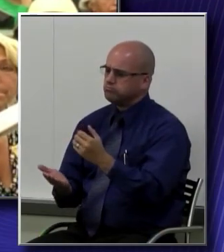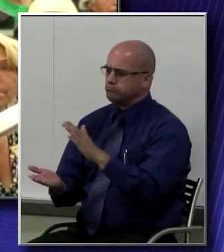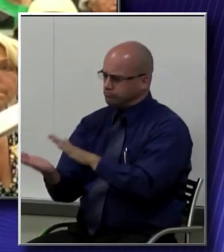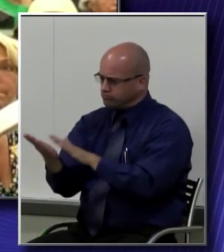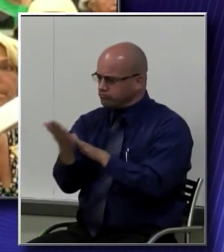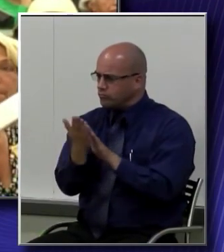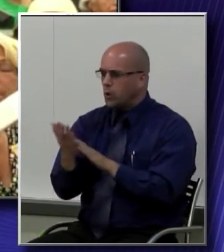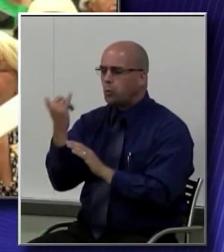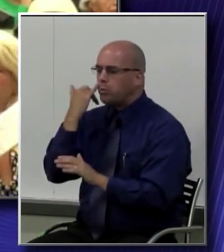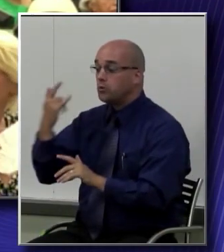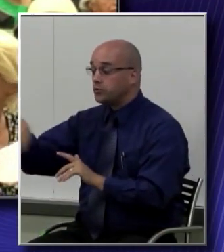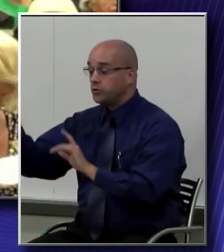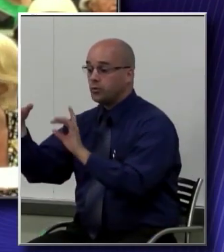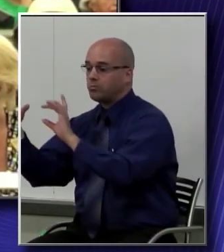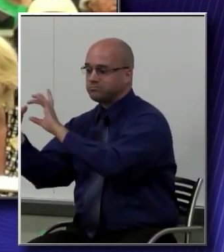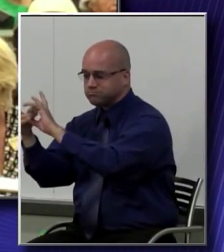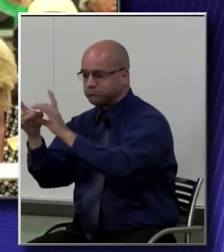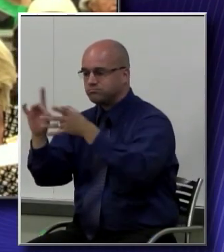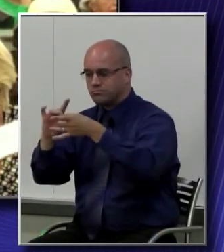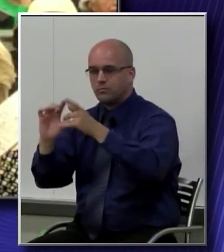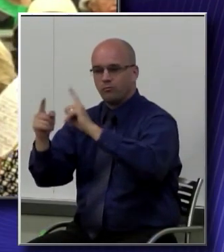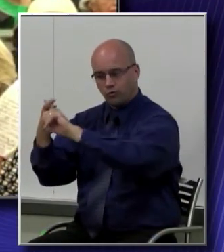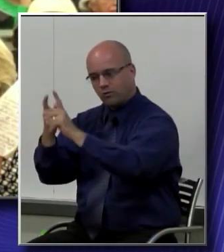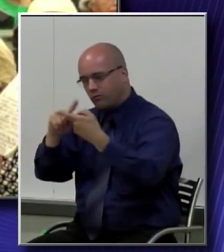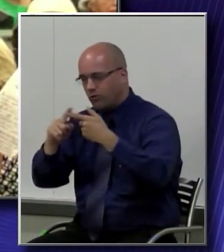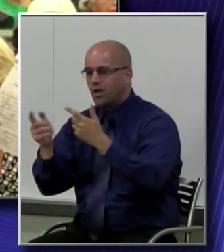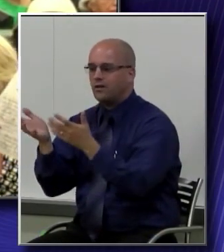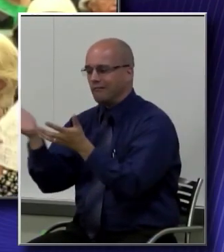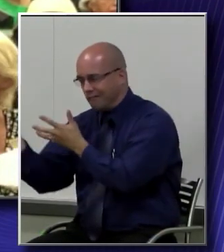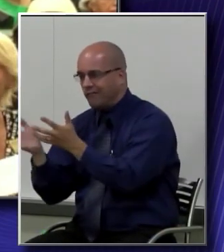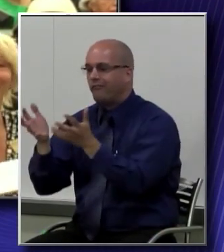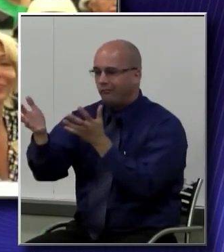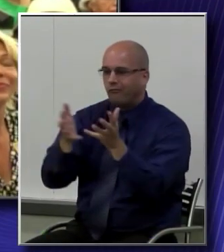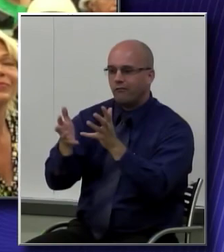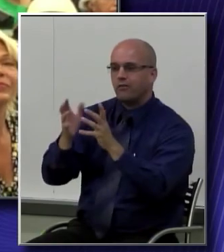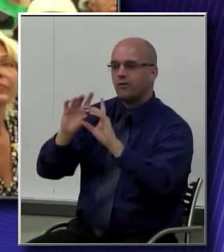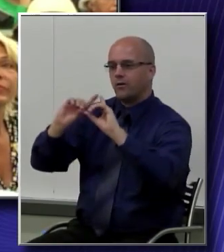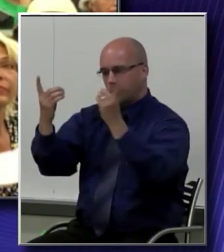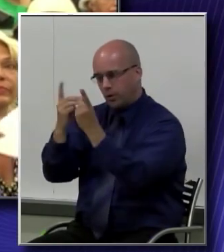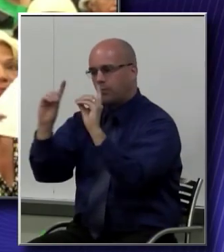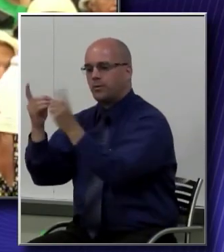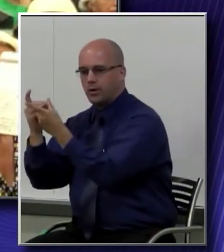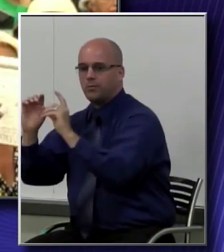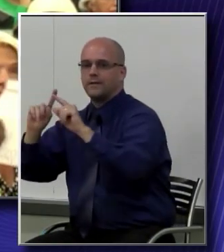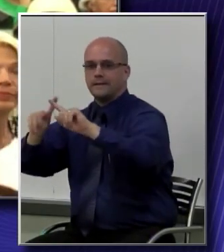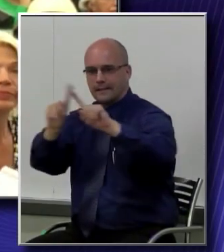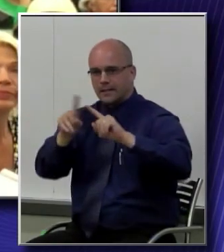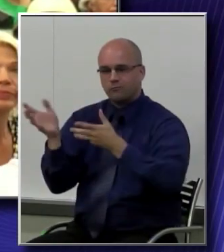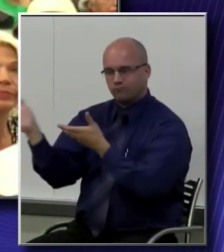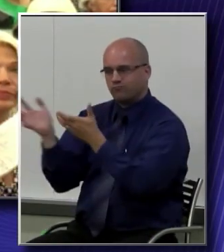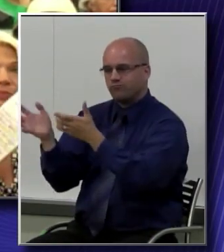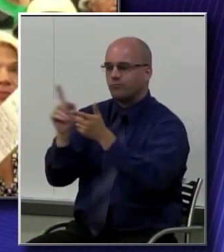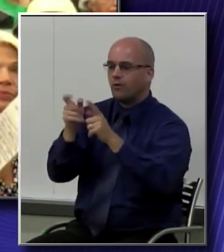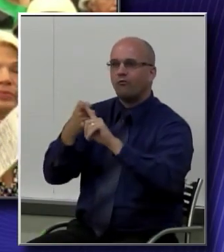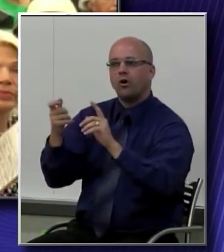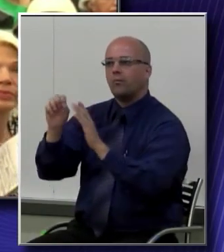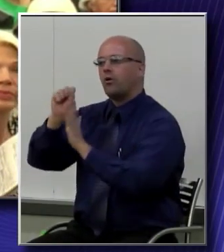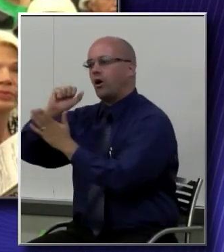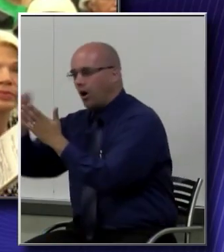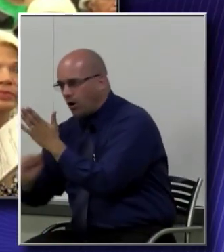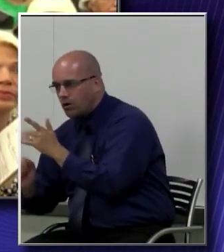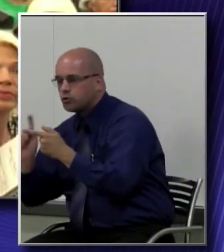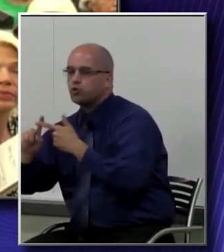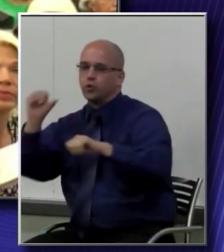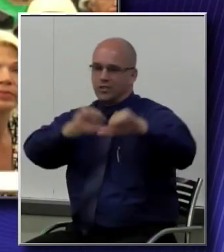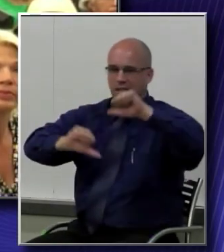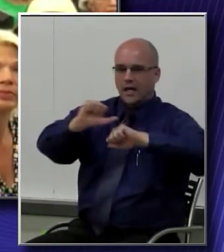collaborating across the various departments, from the arts to the